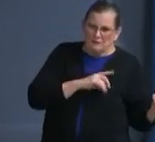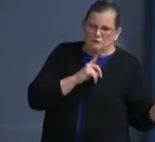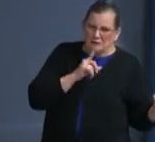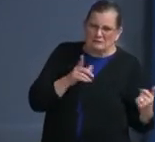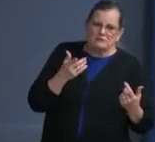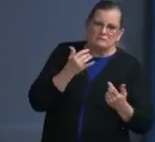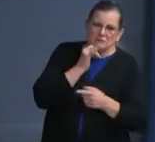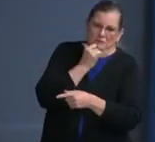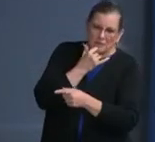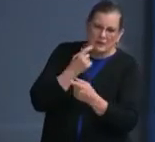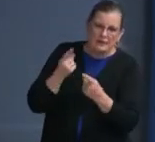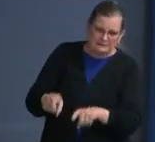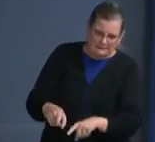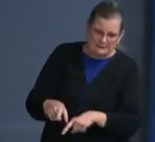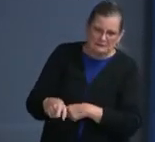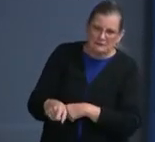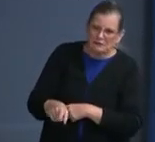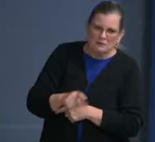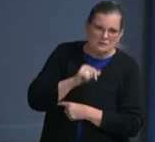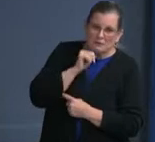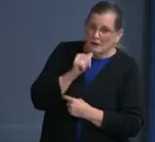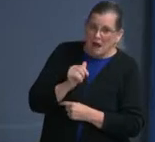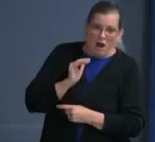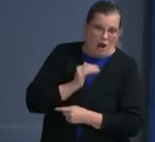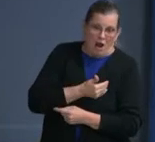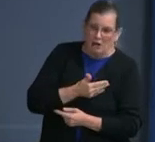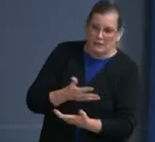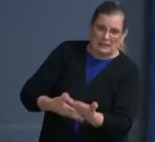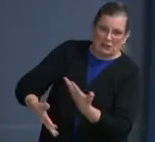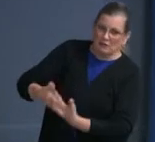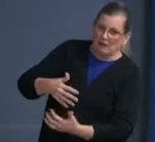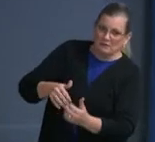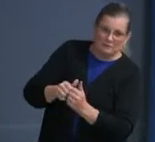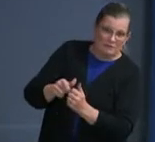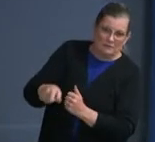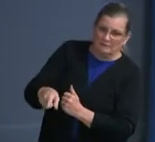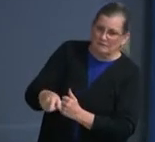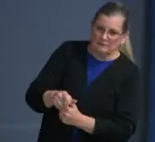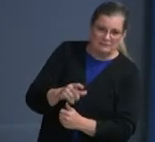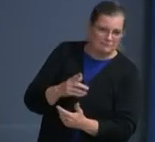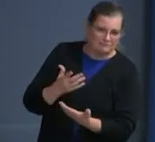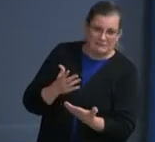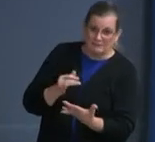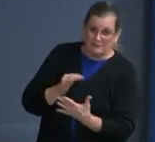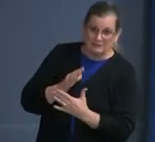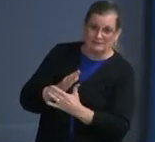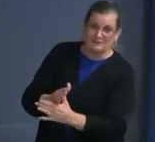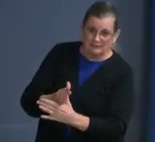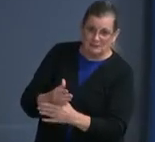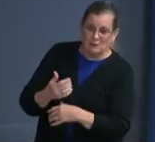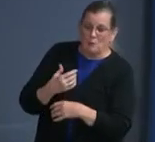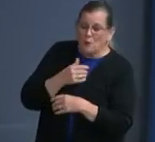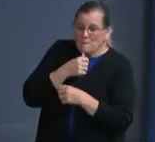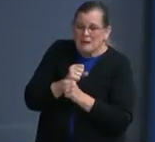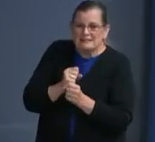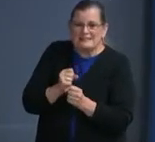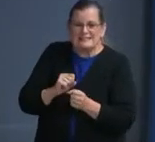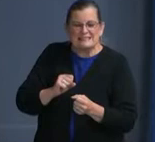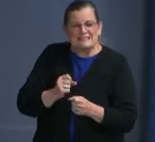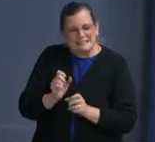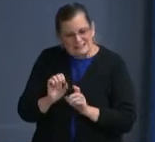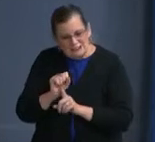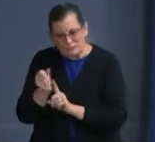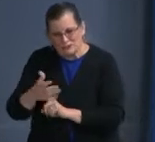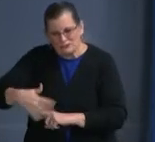or not our interaction in that action is going to exacerbate the situation. So you have to make it on a